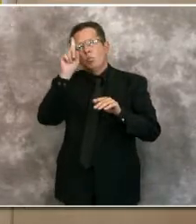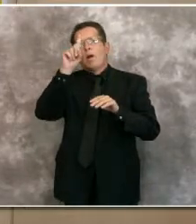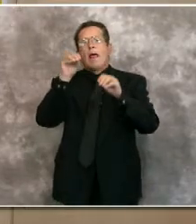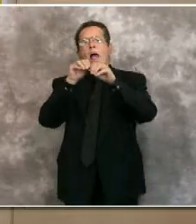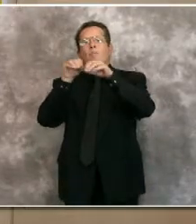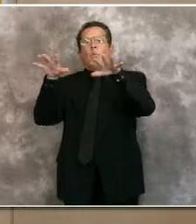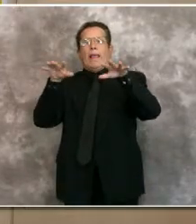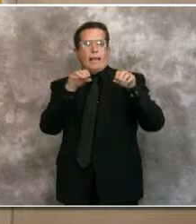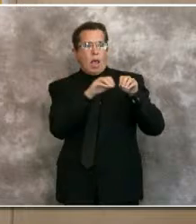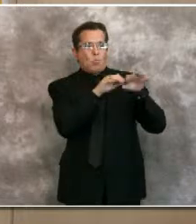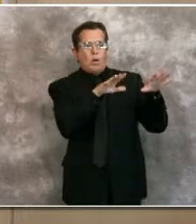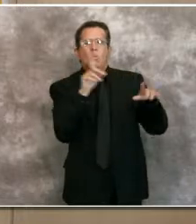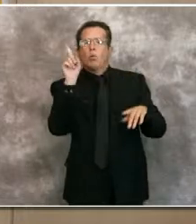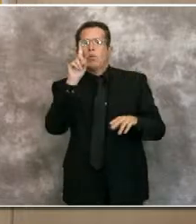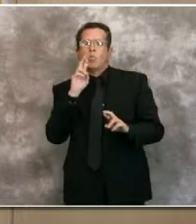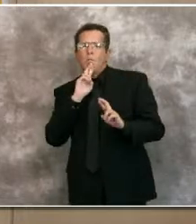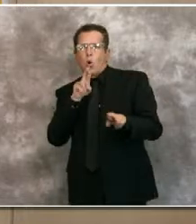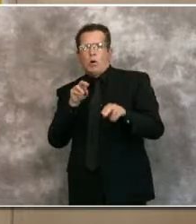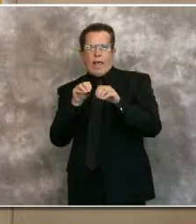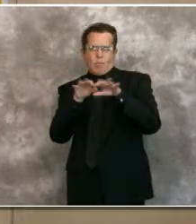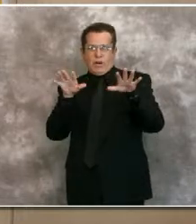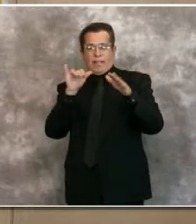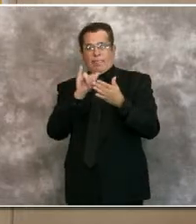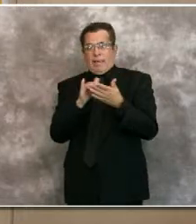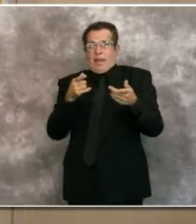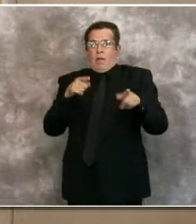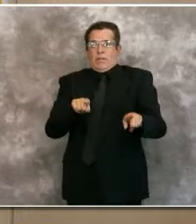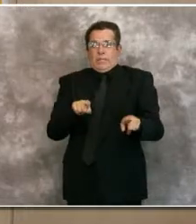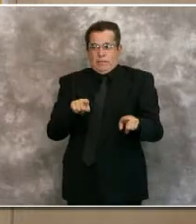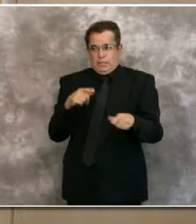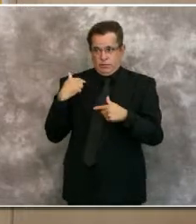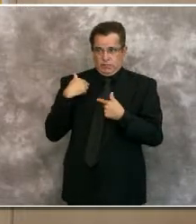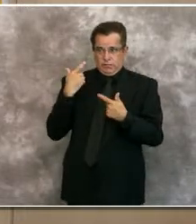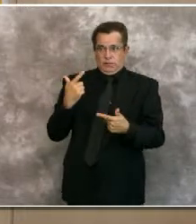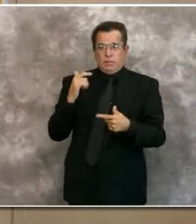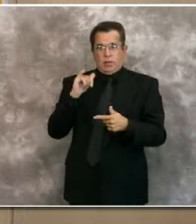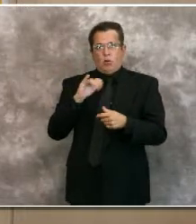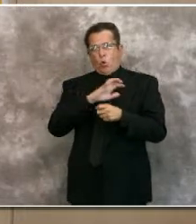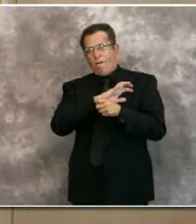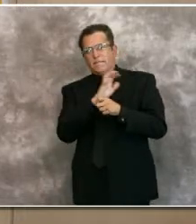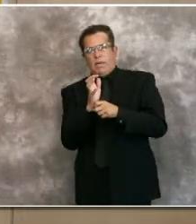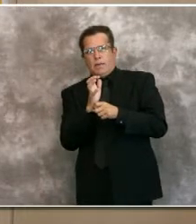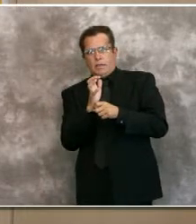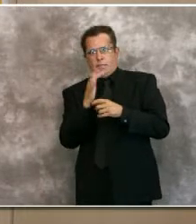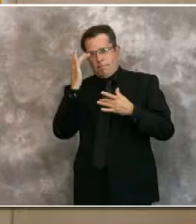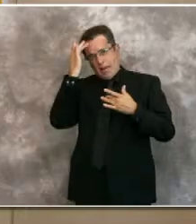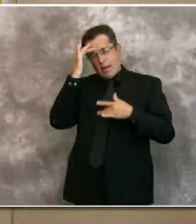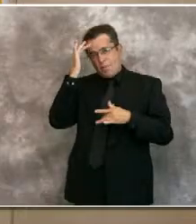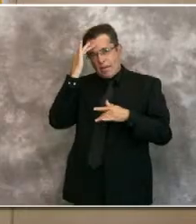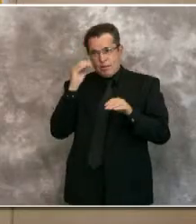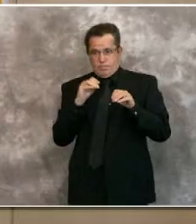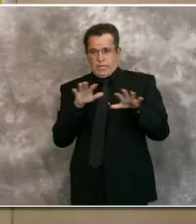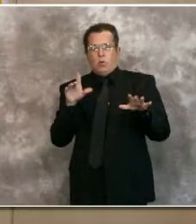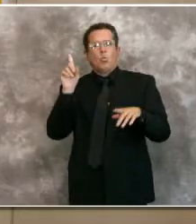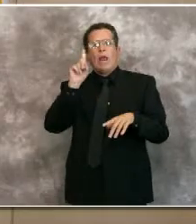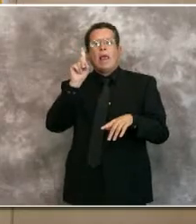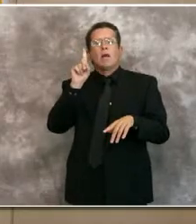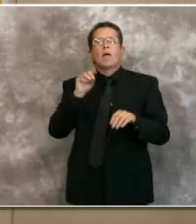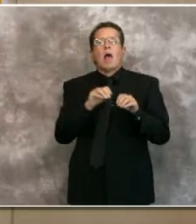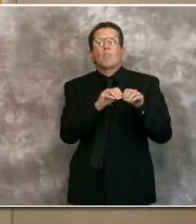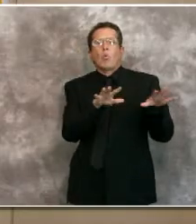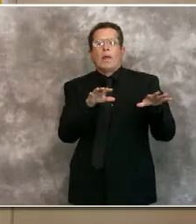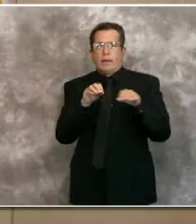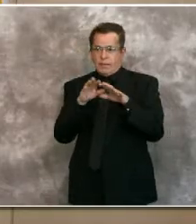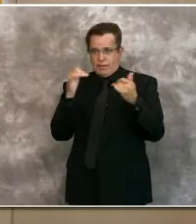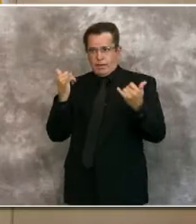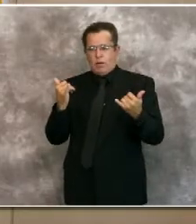outbreaks, overall report on outbreaks that have occurred since the COVID-19 pandemic began. We have